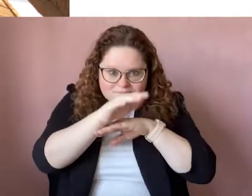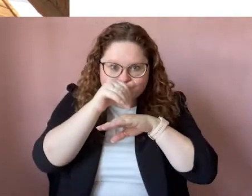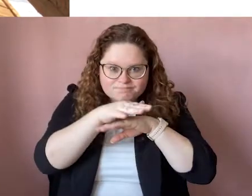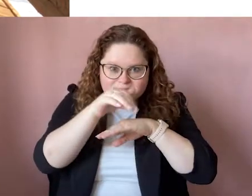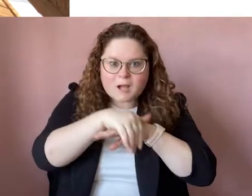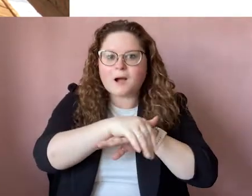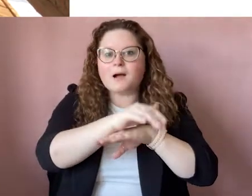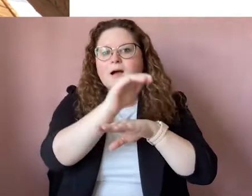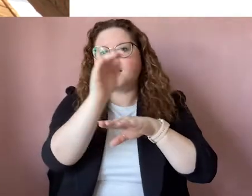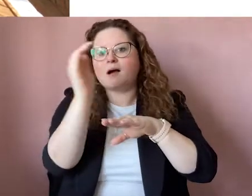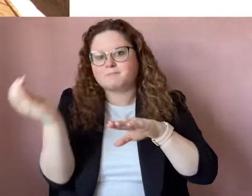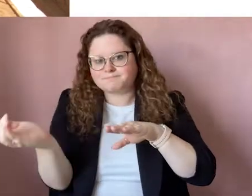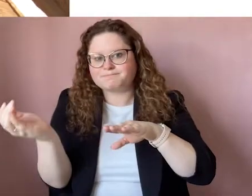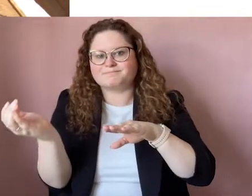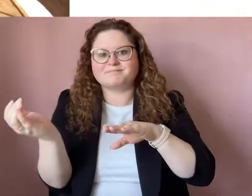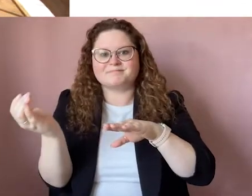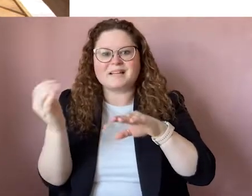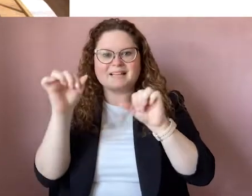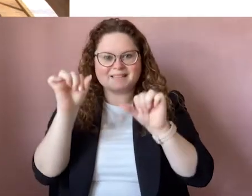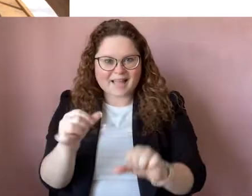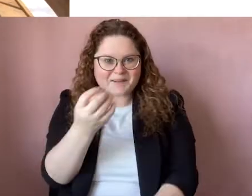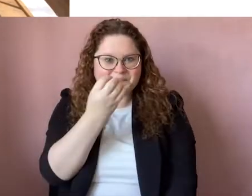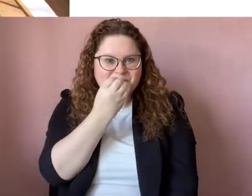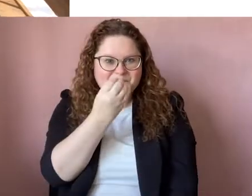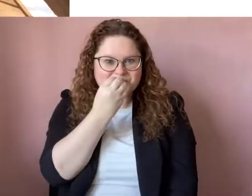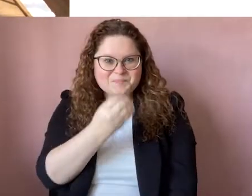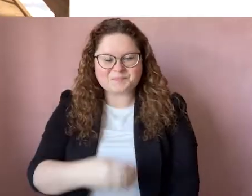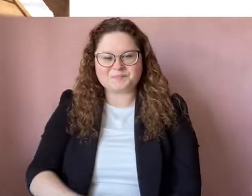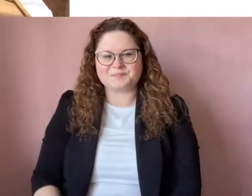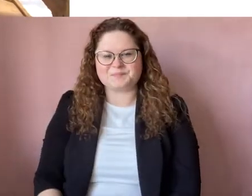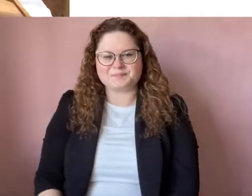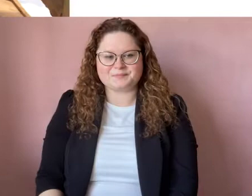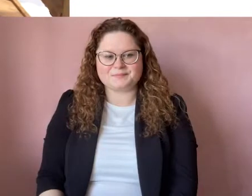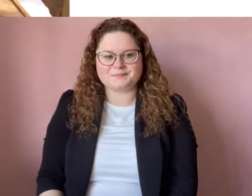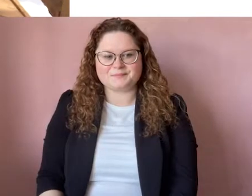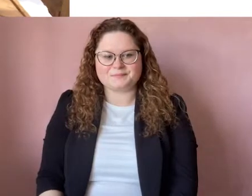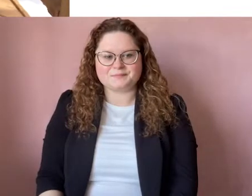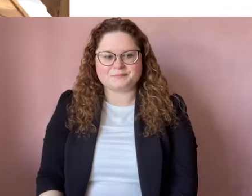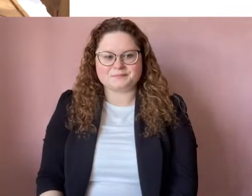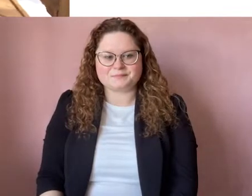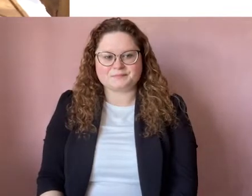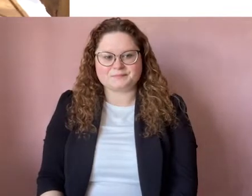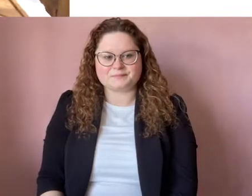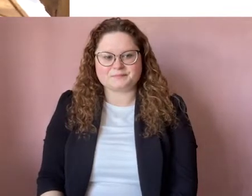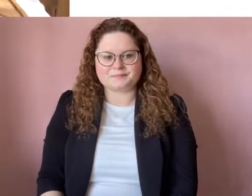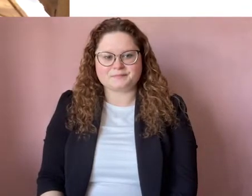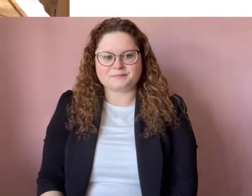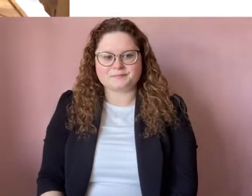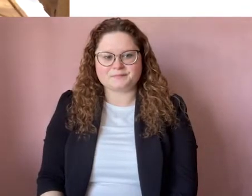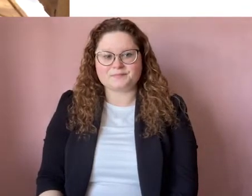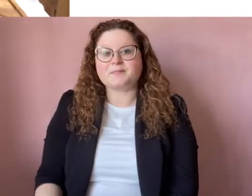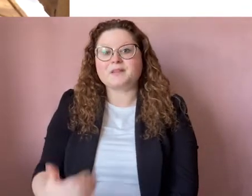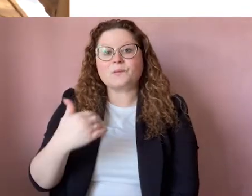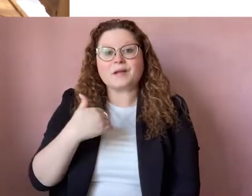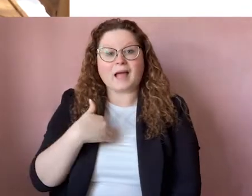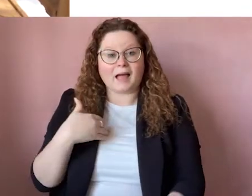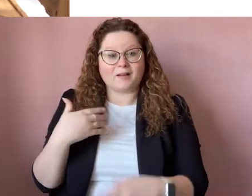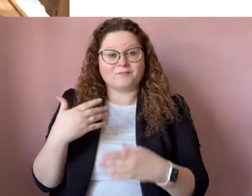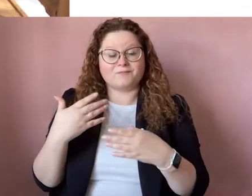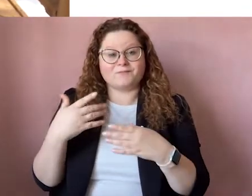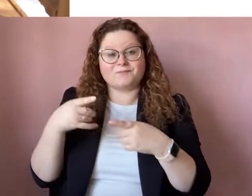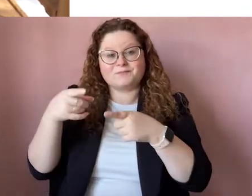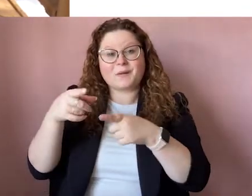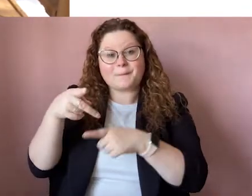before they can access the food. So it really gives them an extra challenge. We also have some store-bought